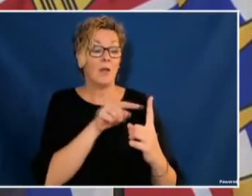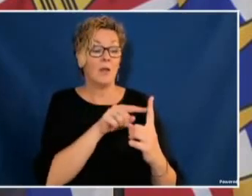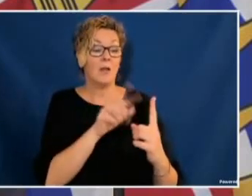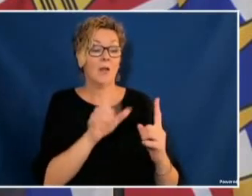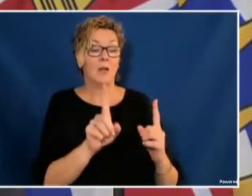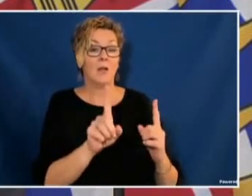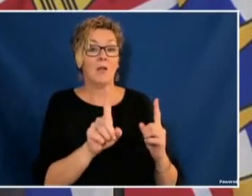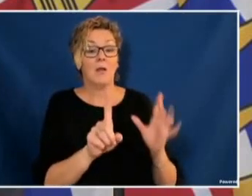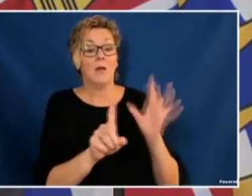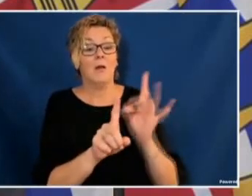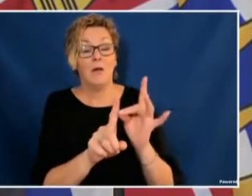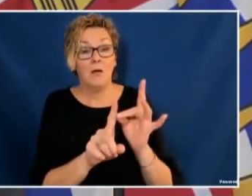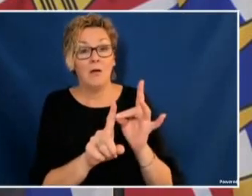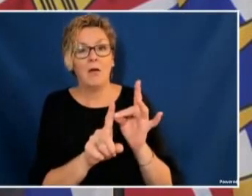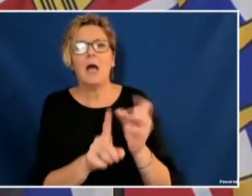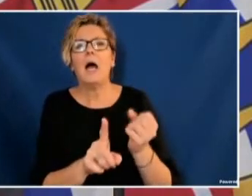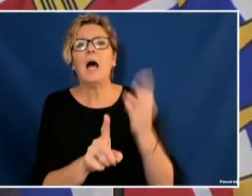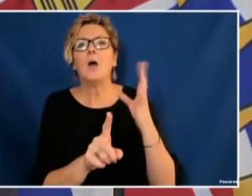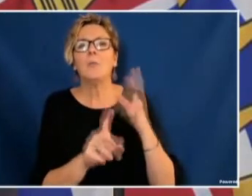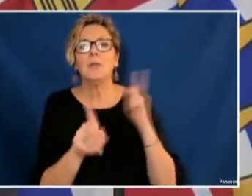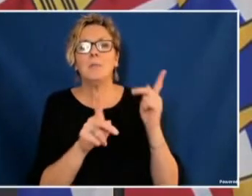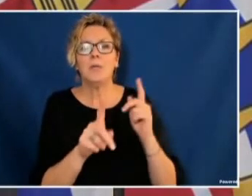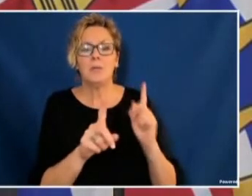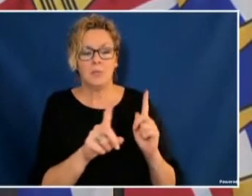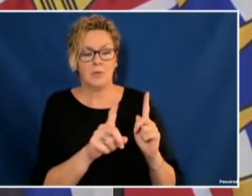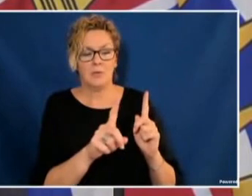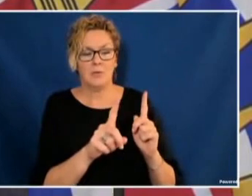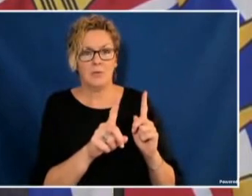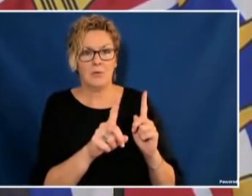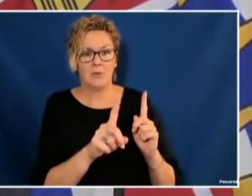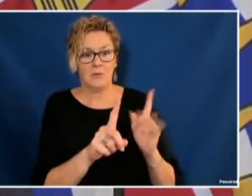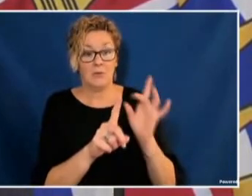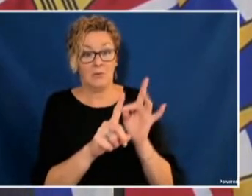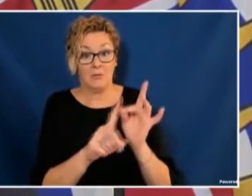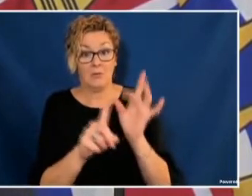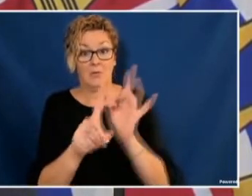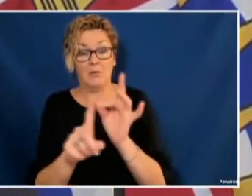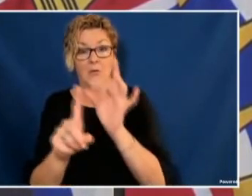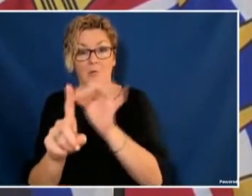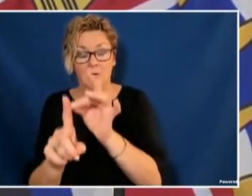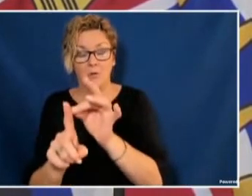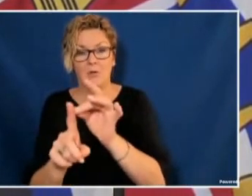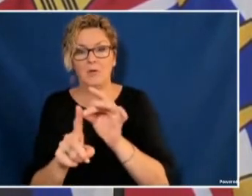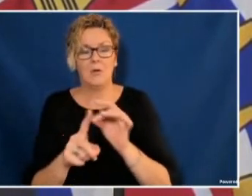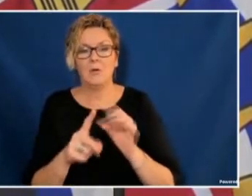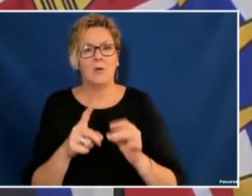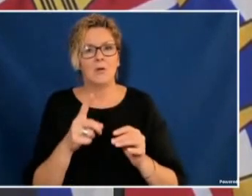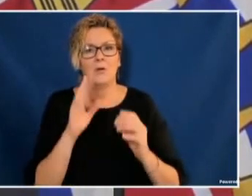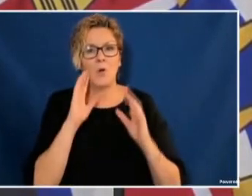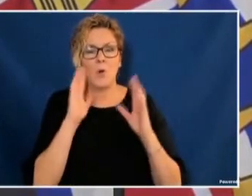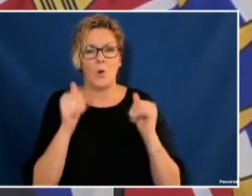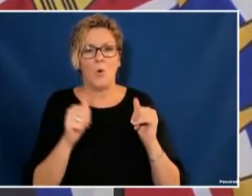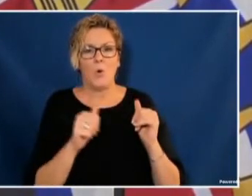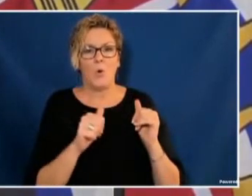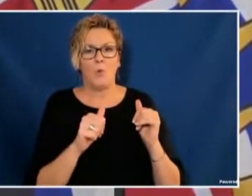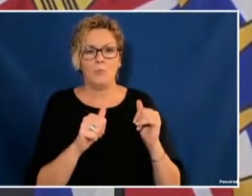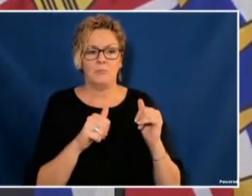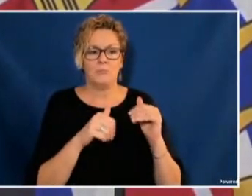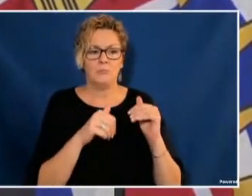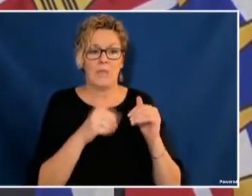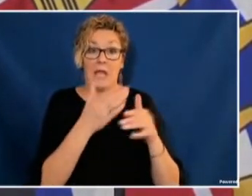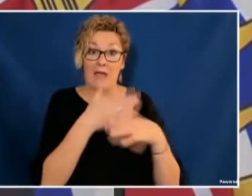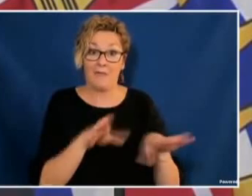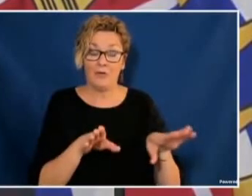religious gatherings? It was actually the opposite, Richard. I was actually speaking to the vast